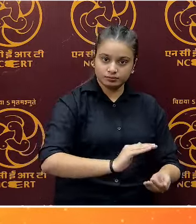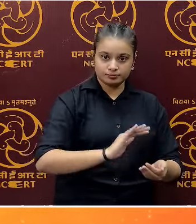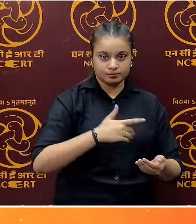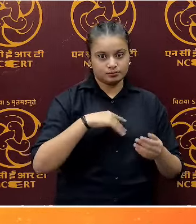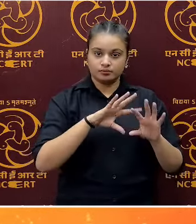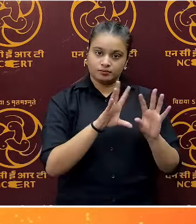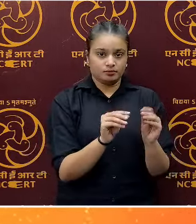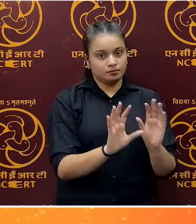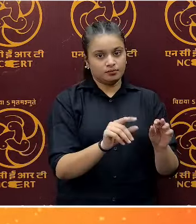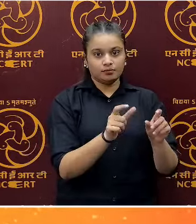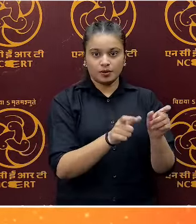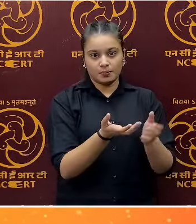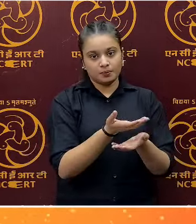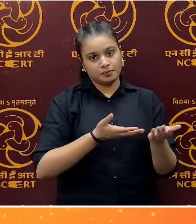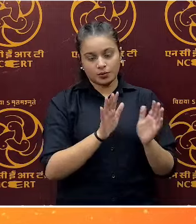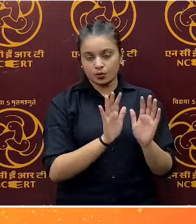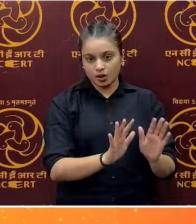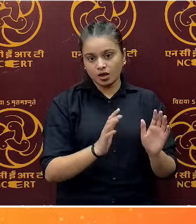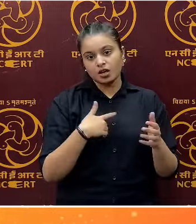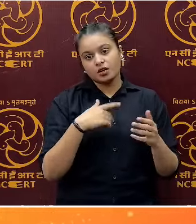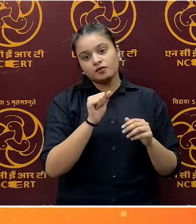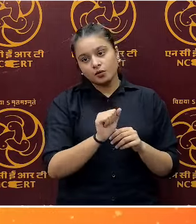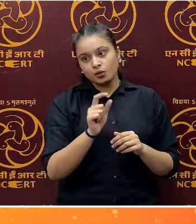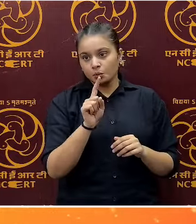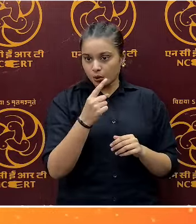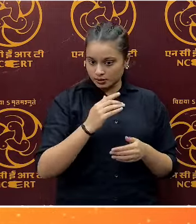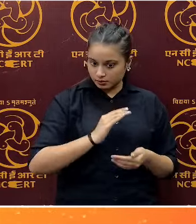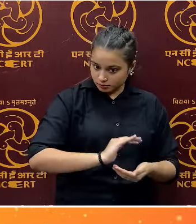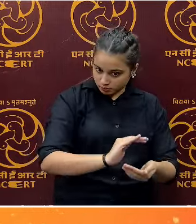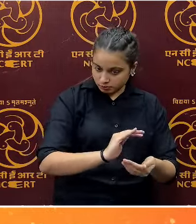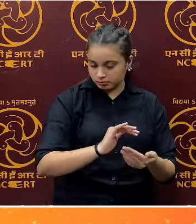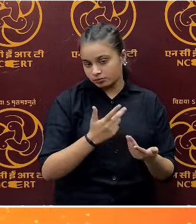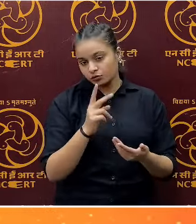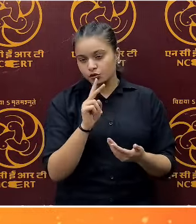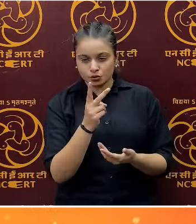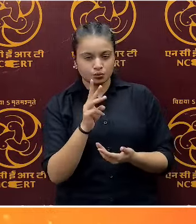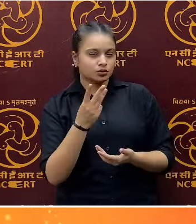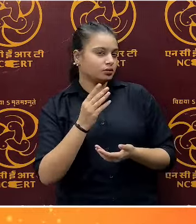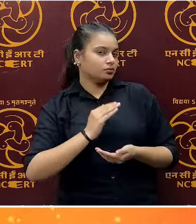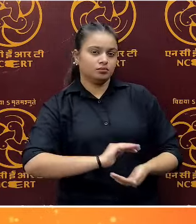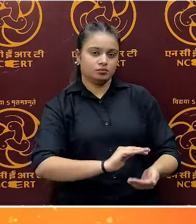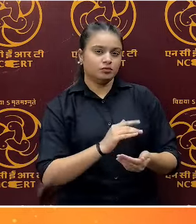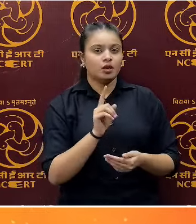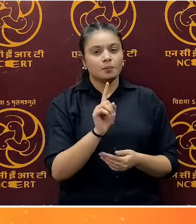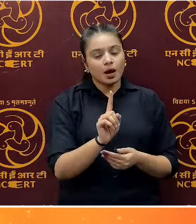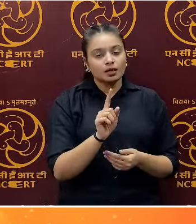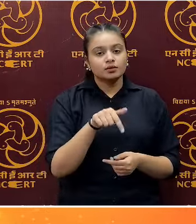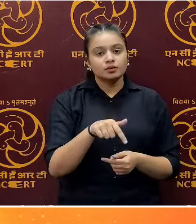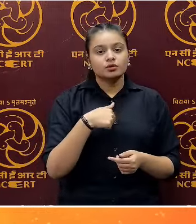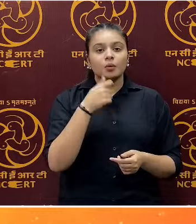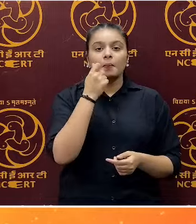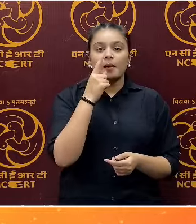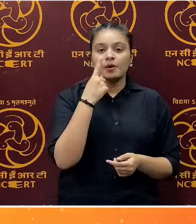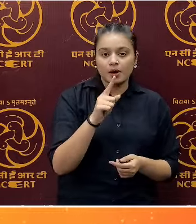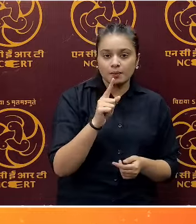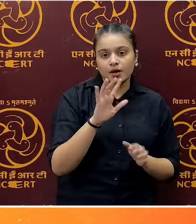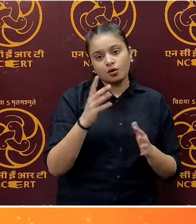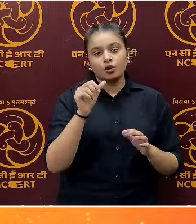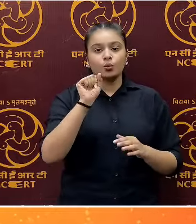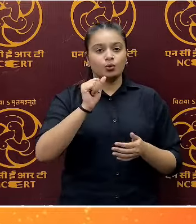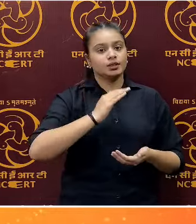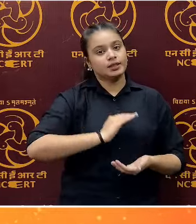are the people. It can be that they only have one children or they have 2 or 3 children, but it only consists of parent and their